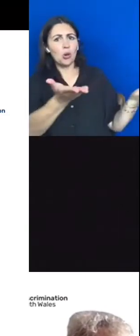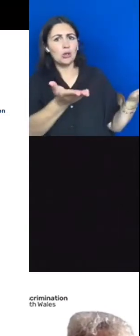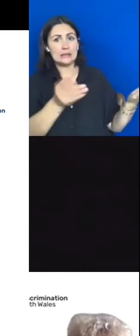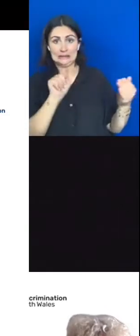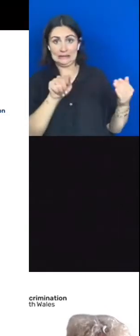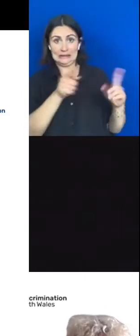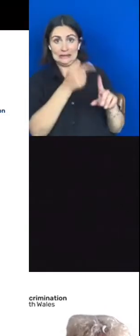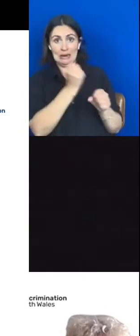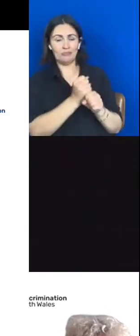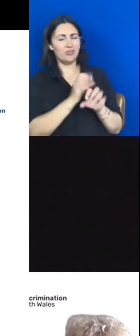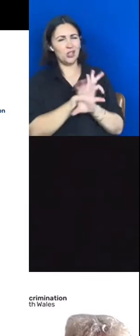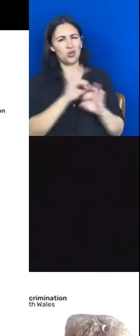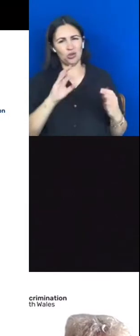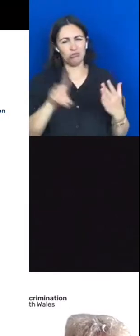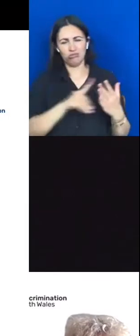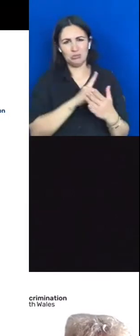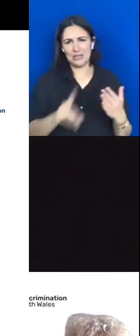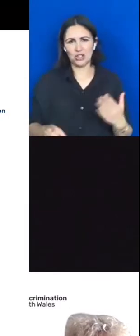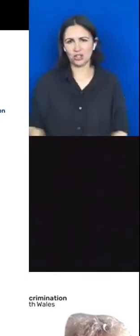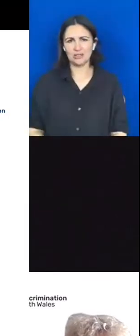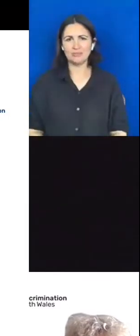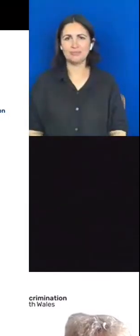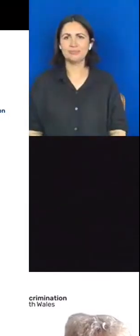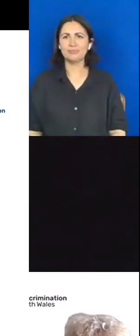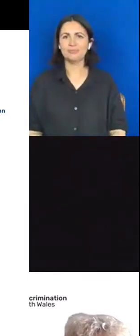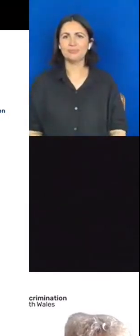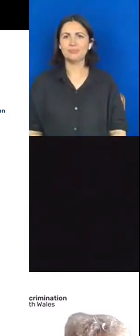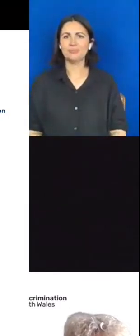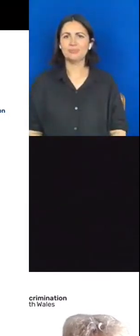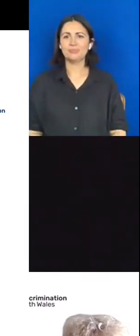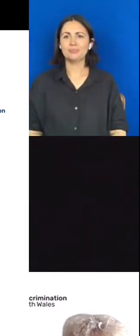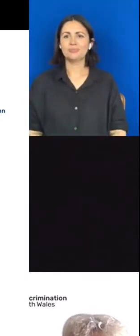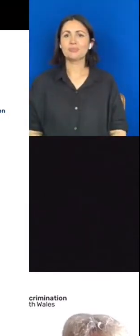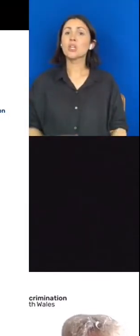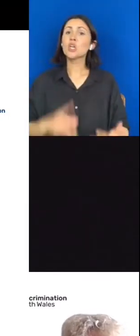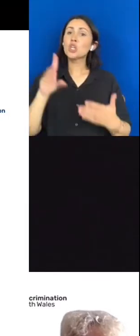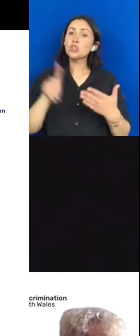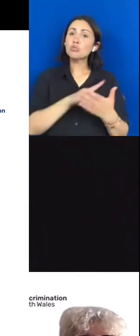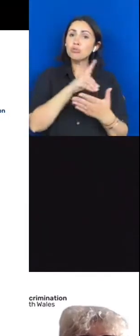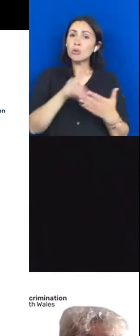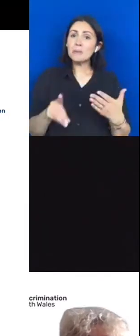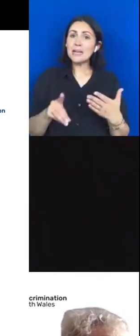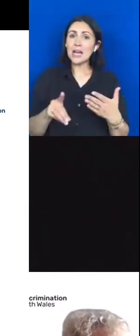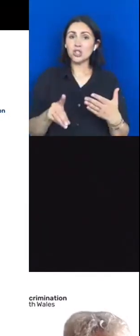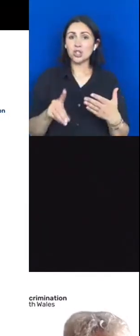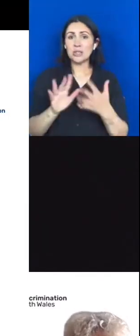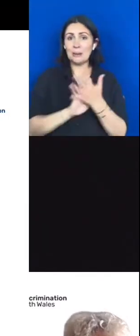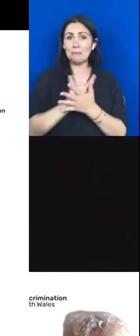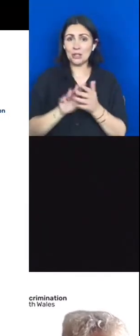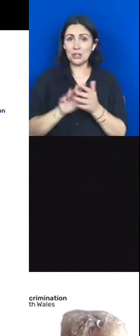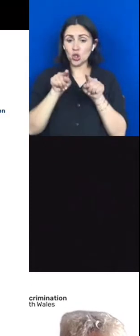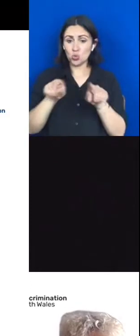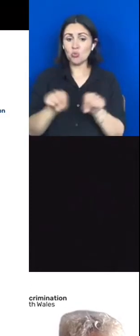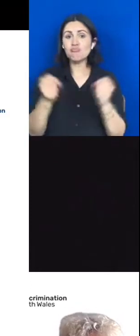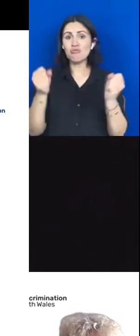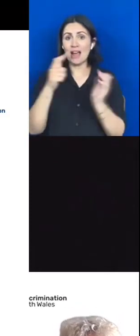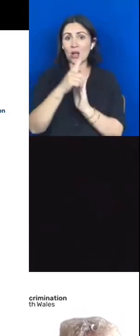Where is discrimination against the law? Discrimination is against the law in certain areas of public